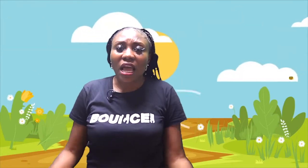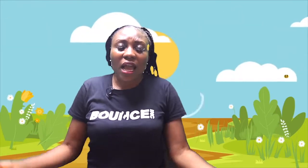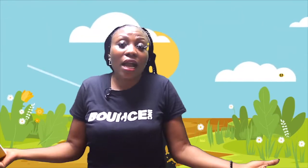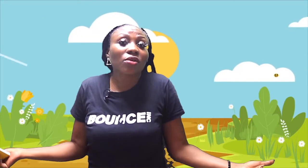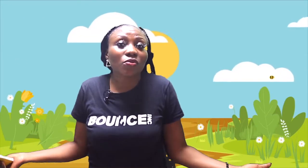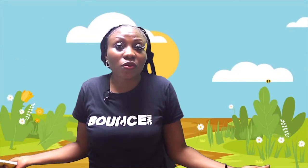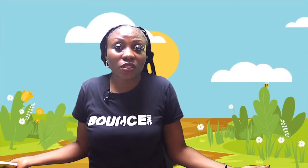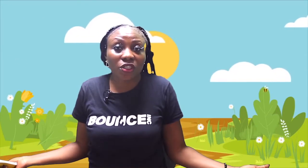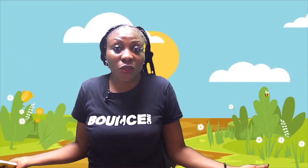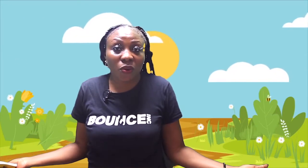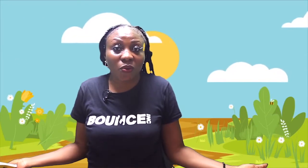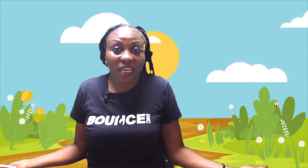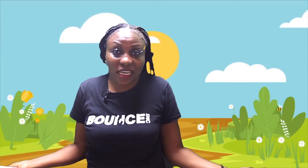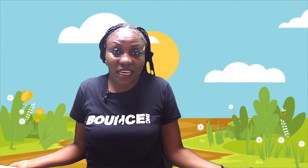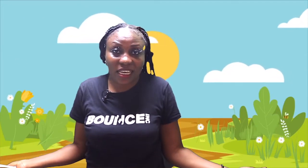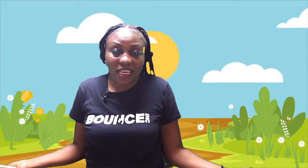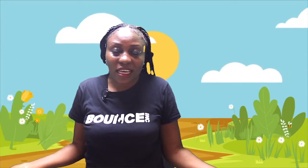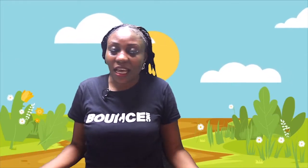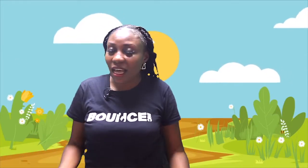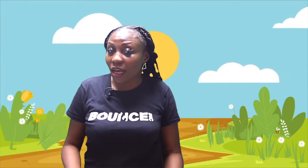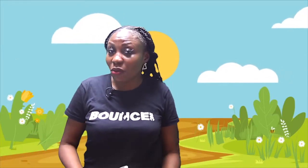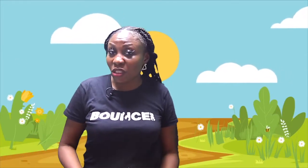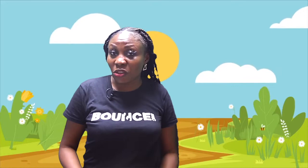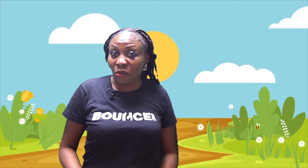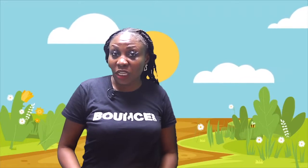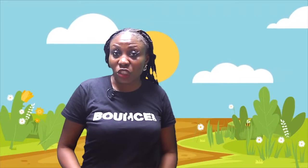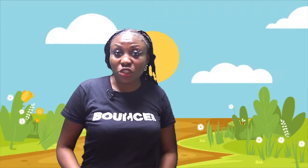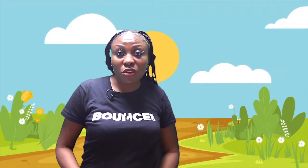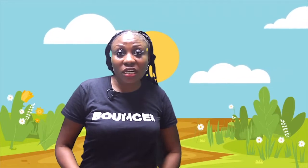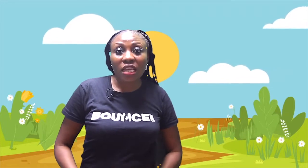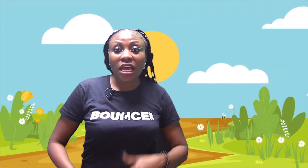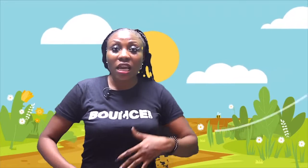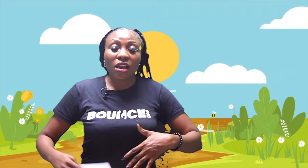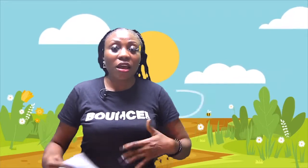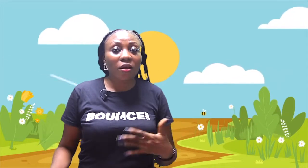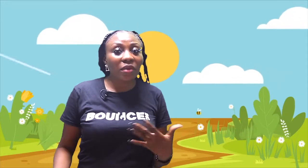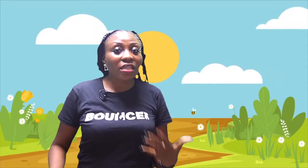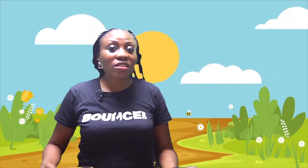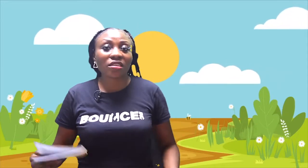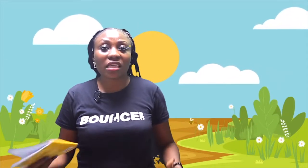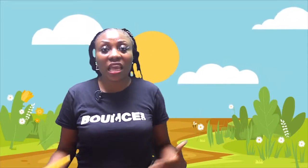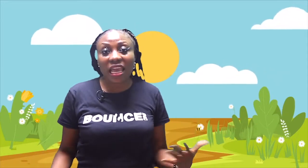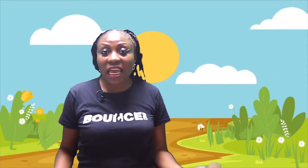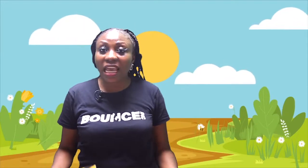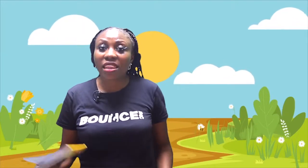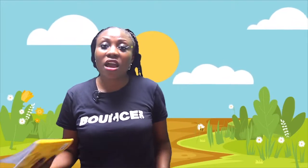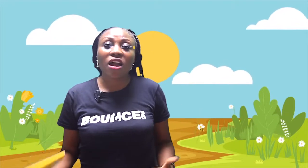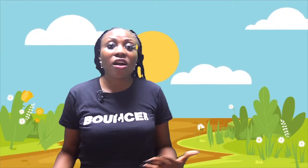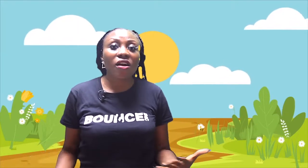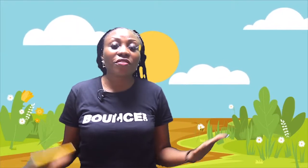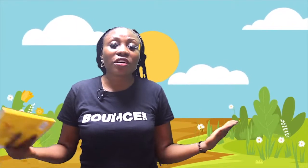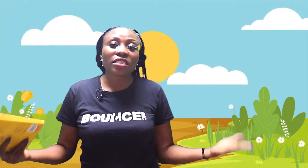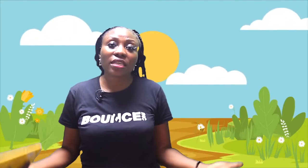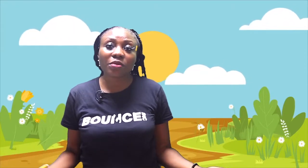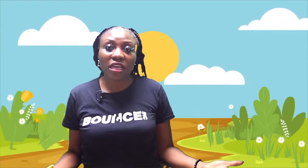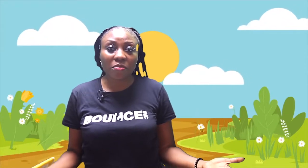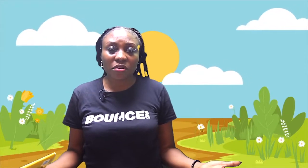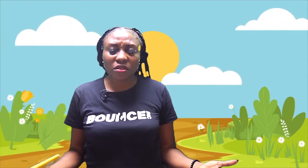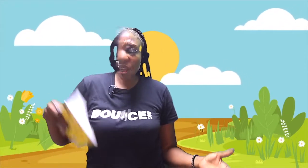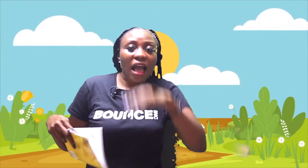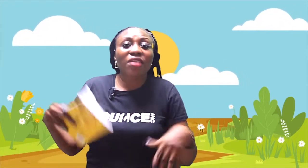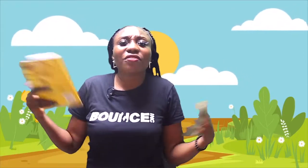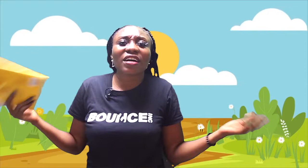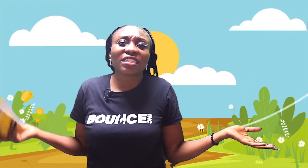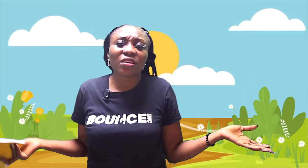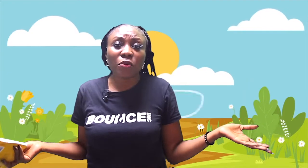that. How was your week? How did you enjoy coming to the end of